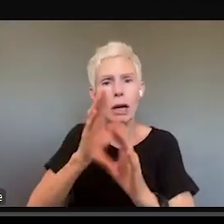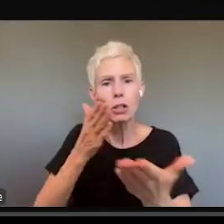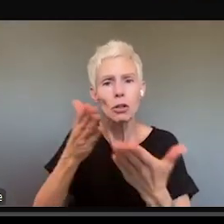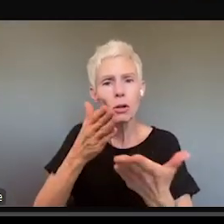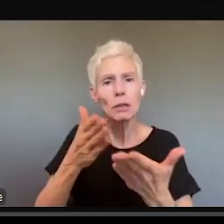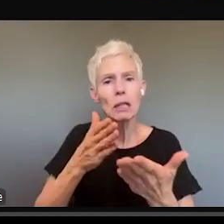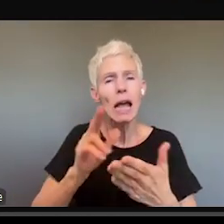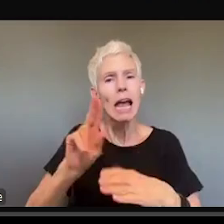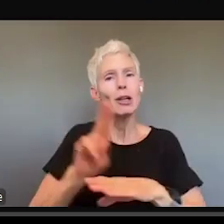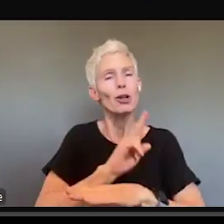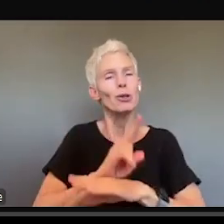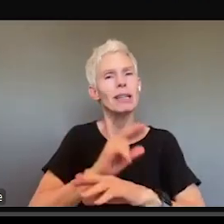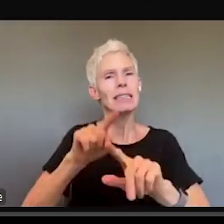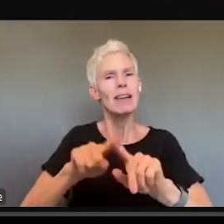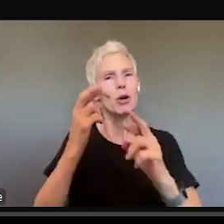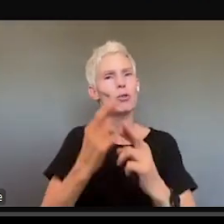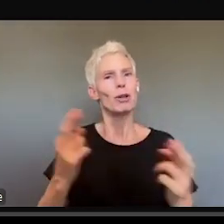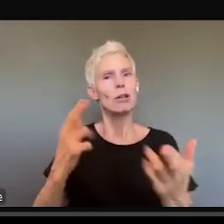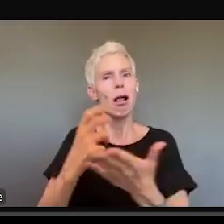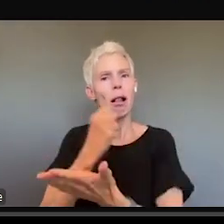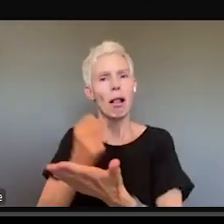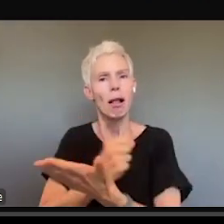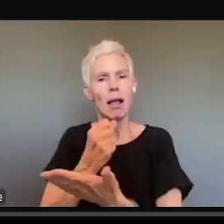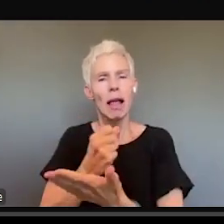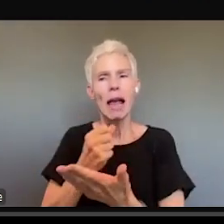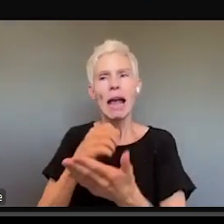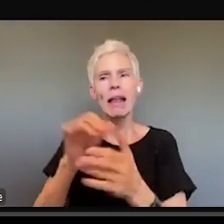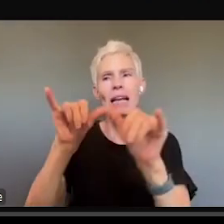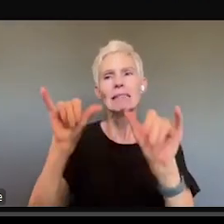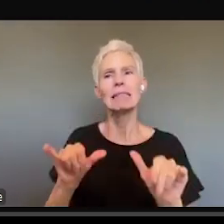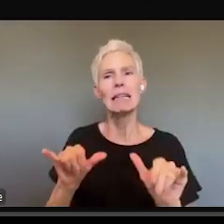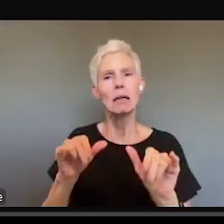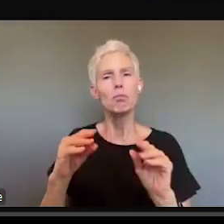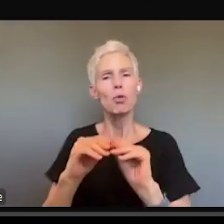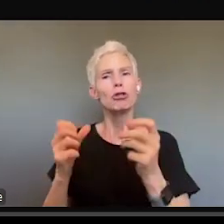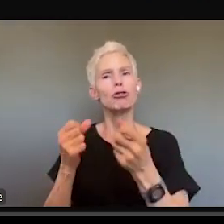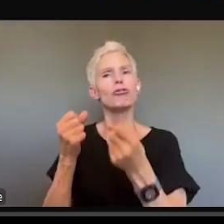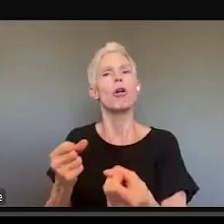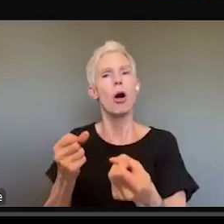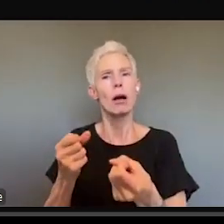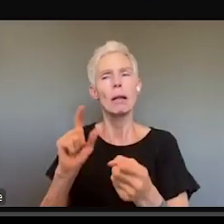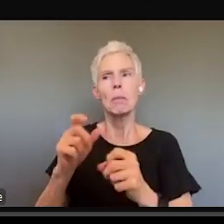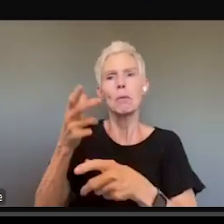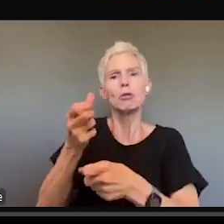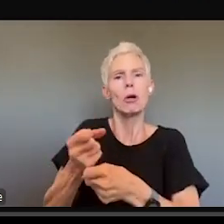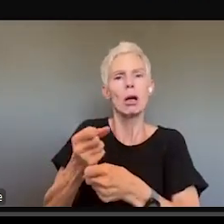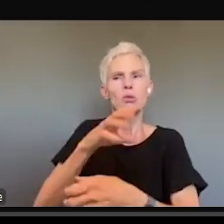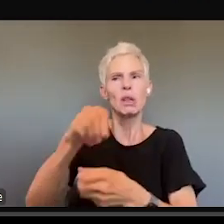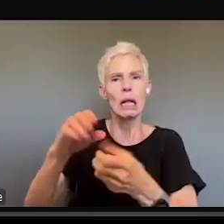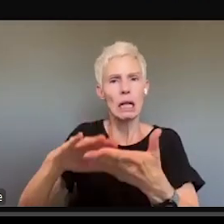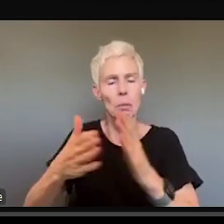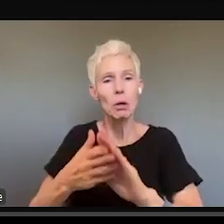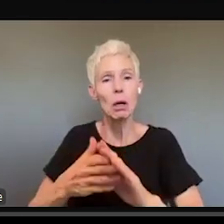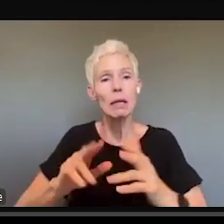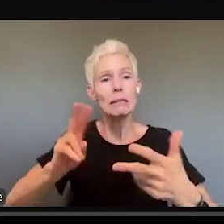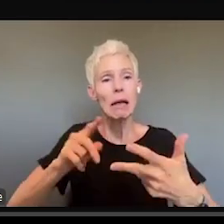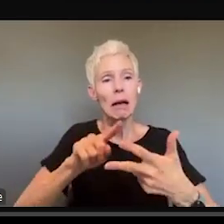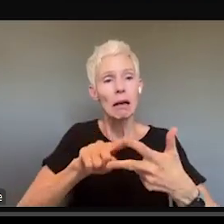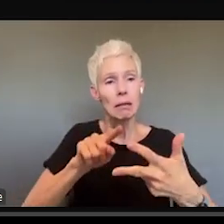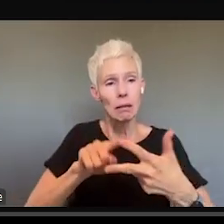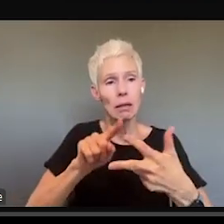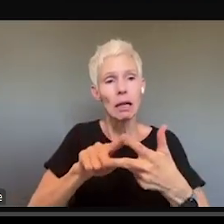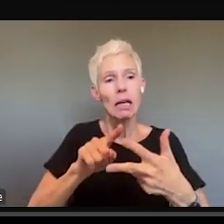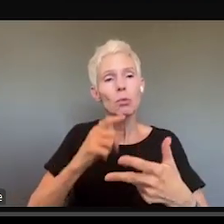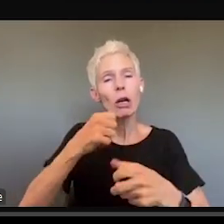those resources and a stronger system credibility in the community. The second point is about creating those